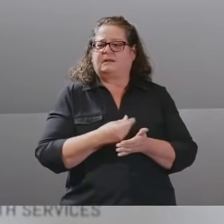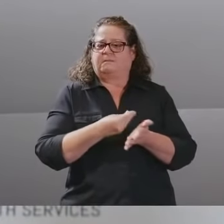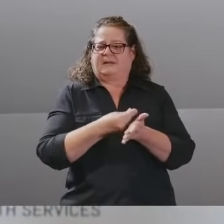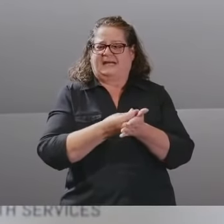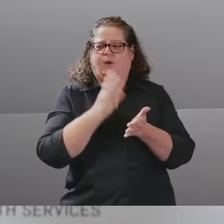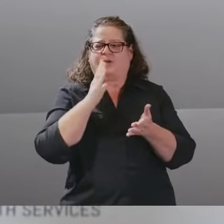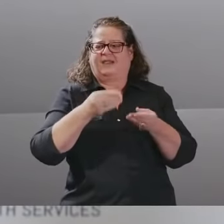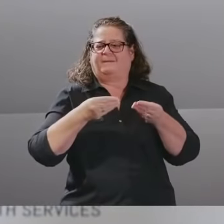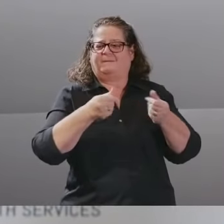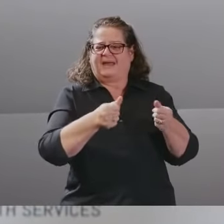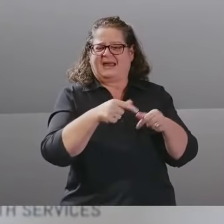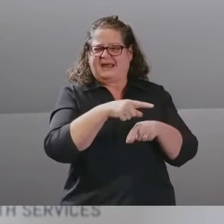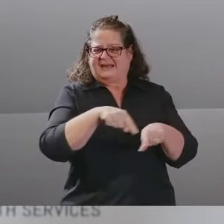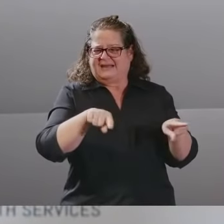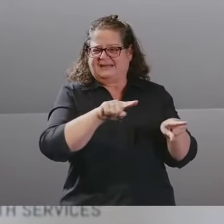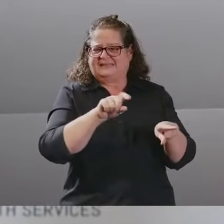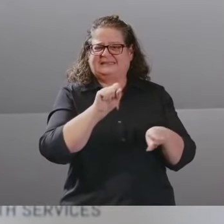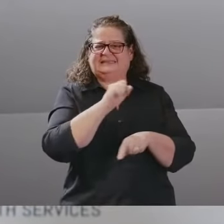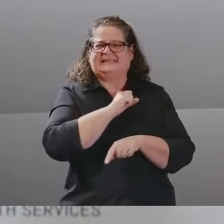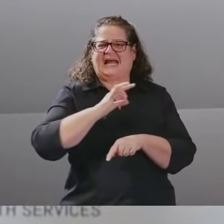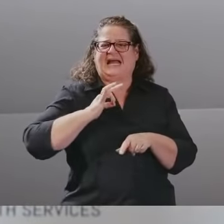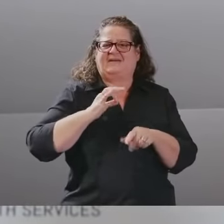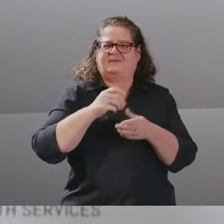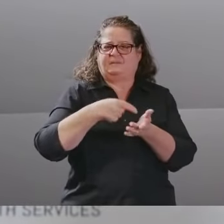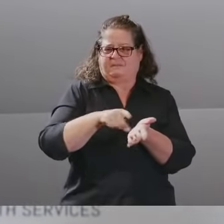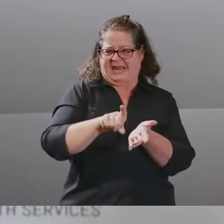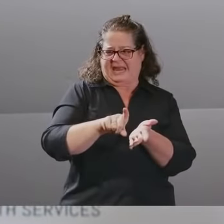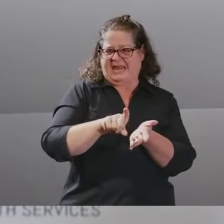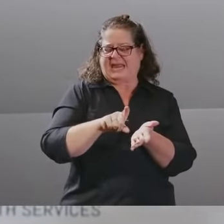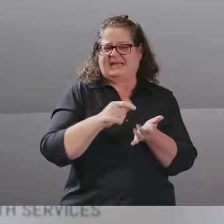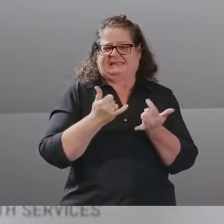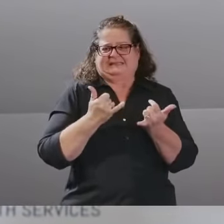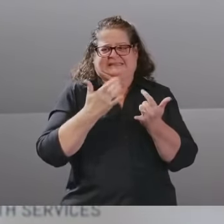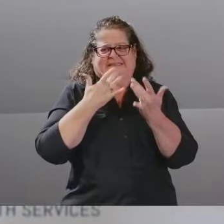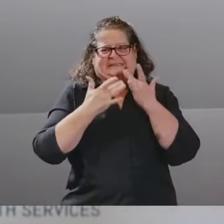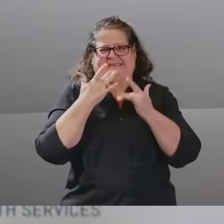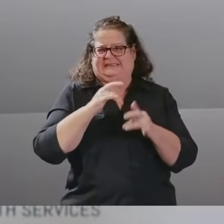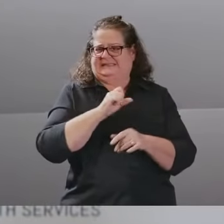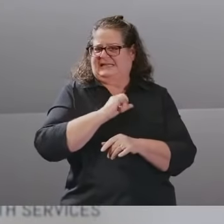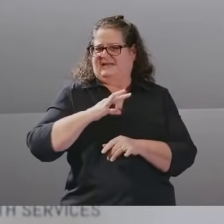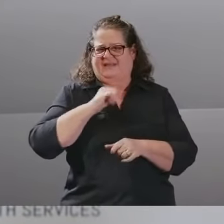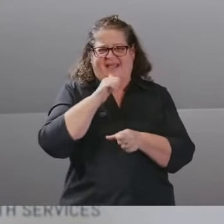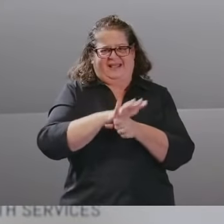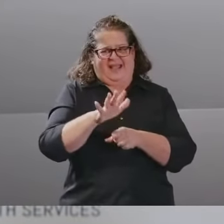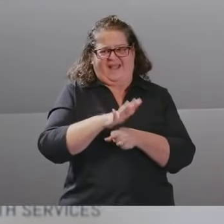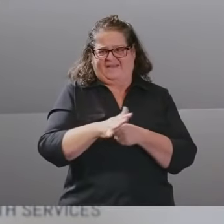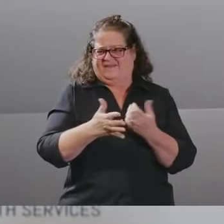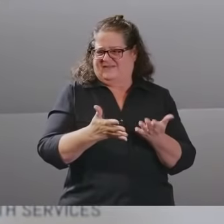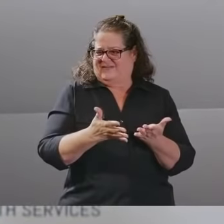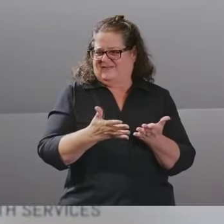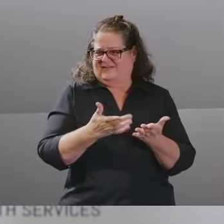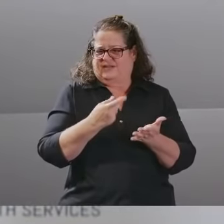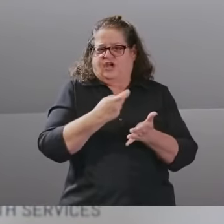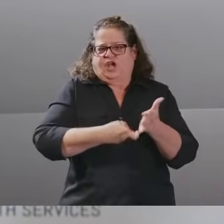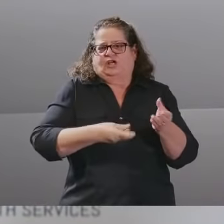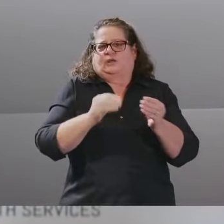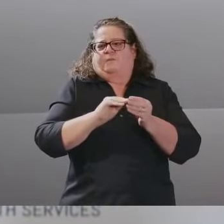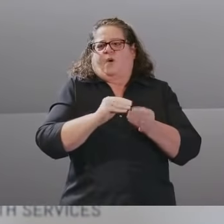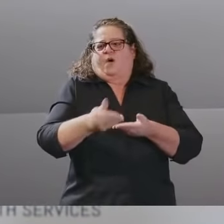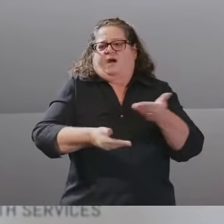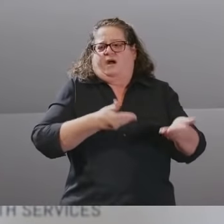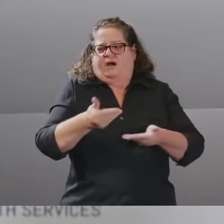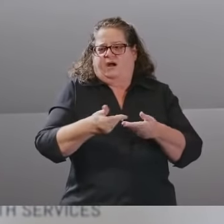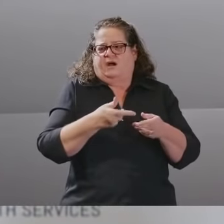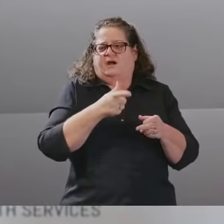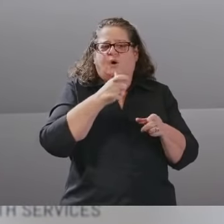costs due to the current demand and allow hospitals to reward their existing direct care